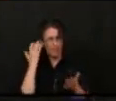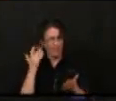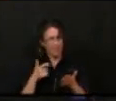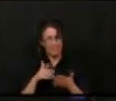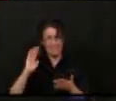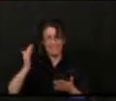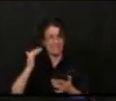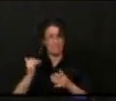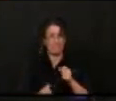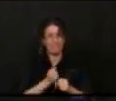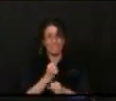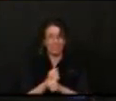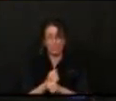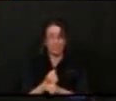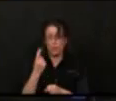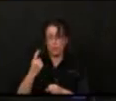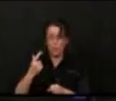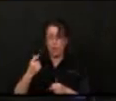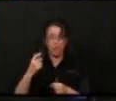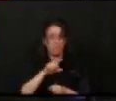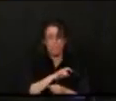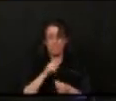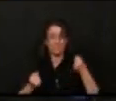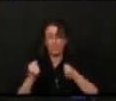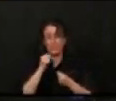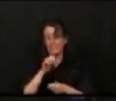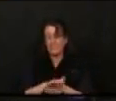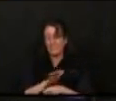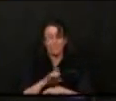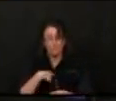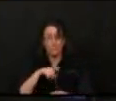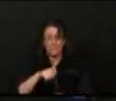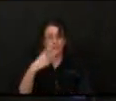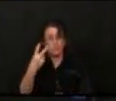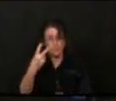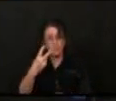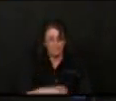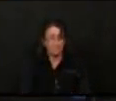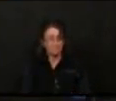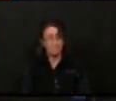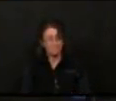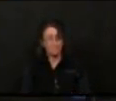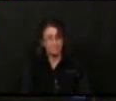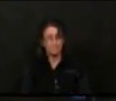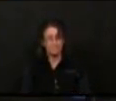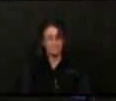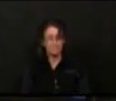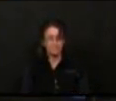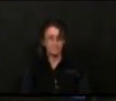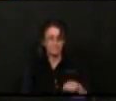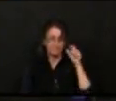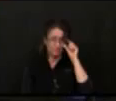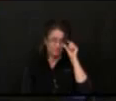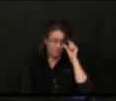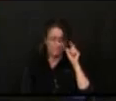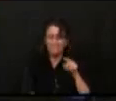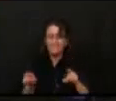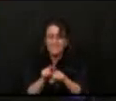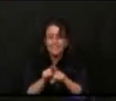one. And there would appear to be a strong argument to be made that we should be buying another fire